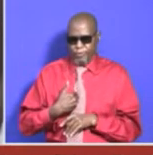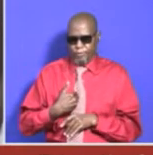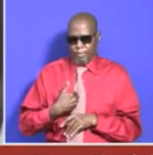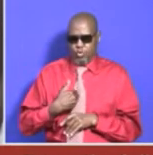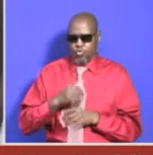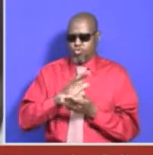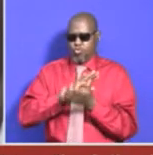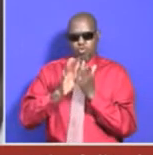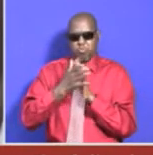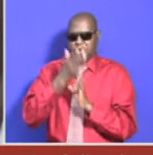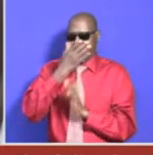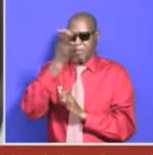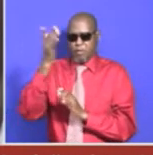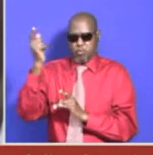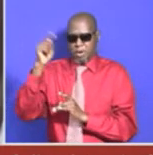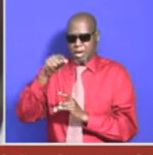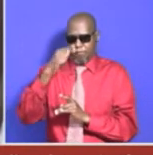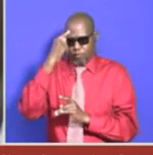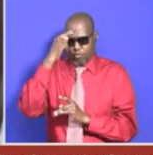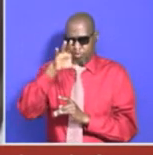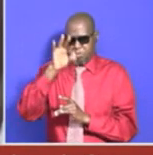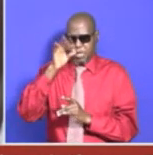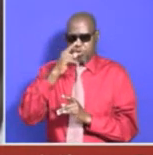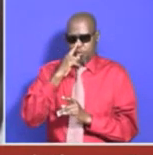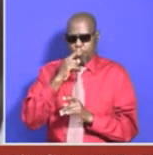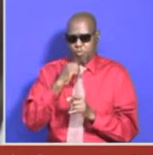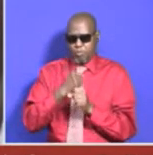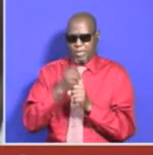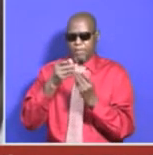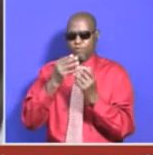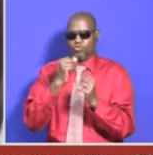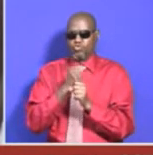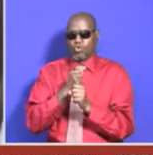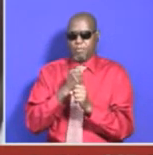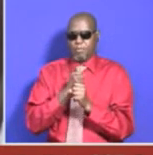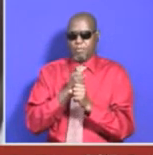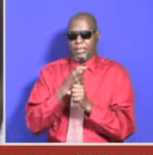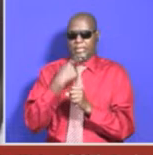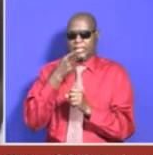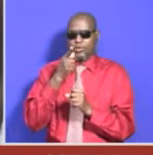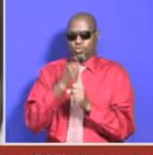for you at home to give you a job and to tell you what to do.